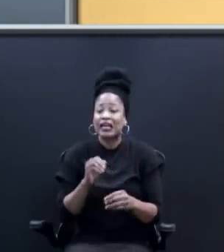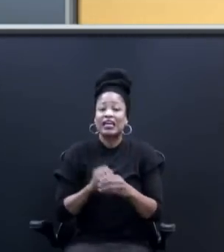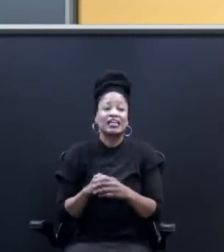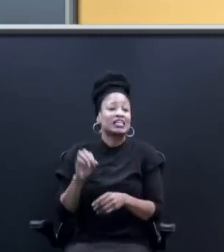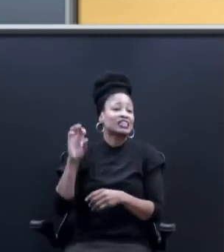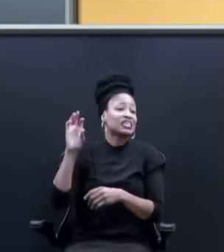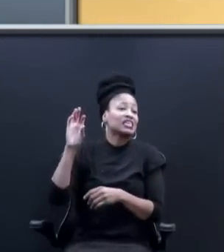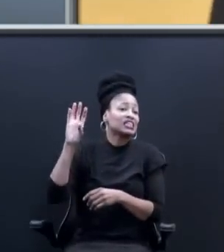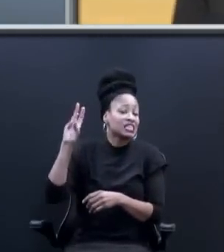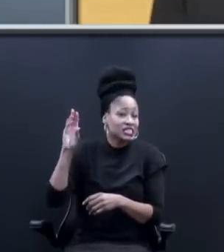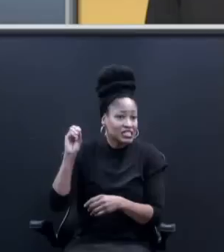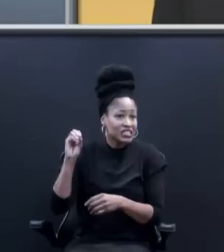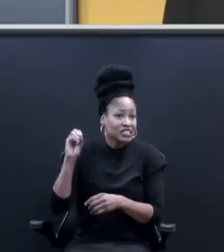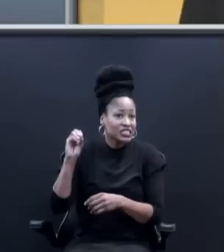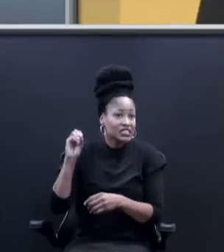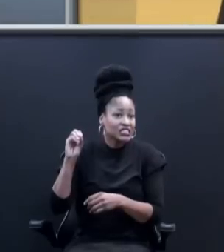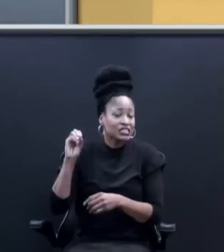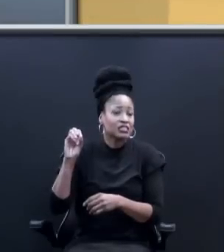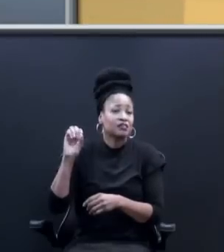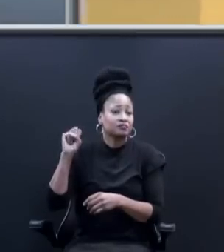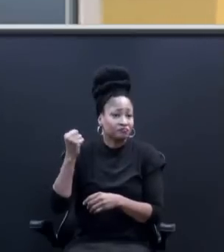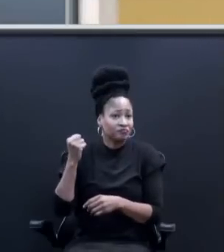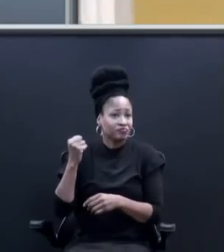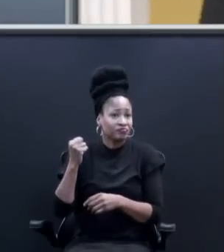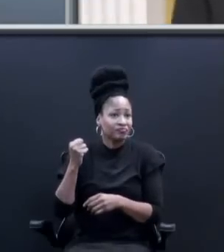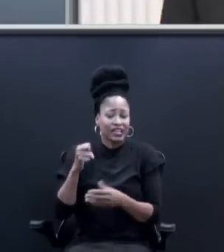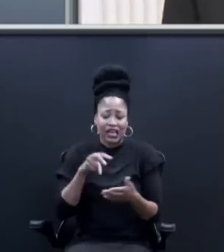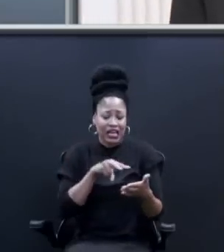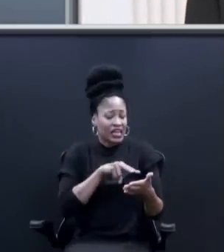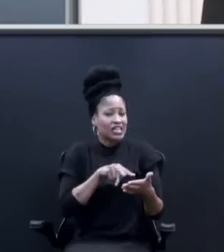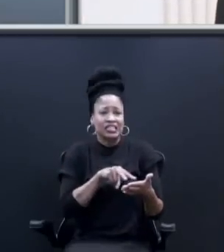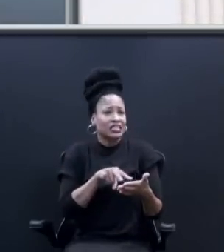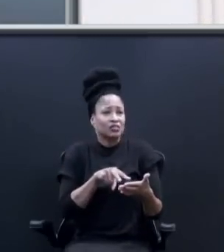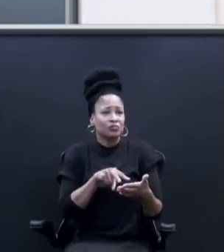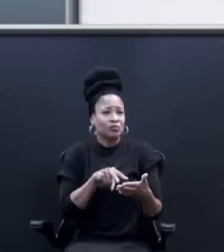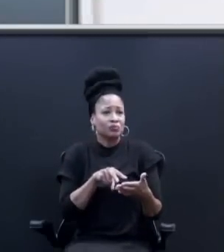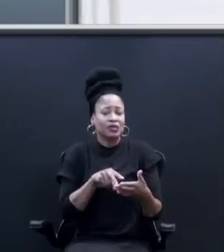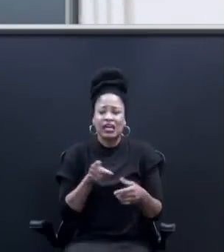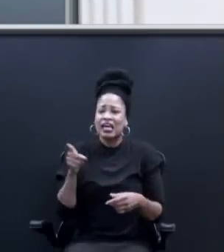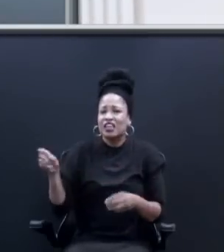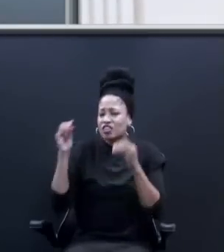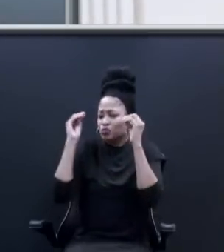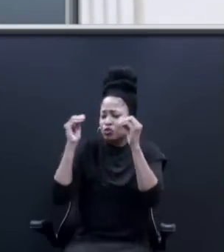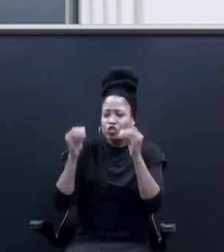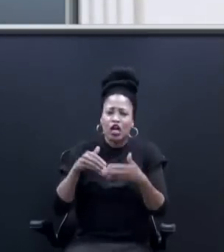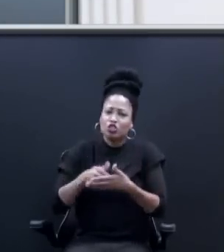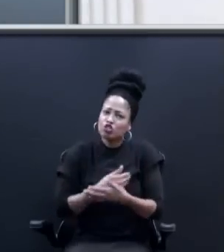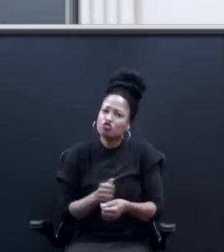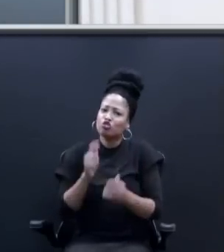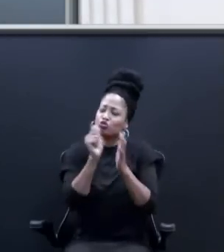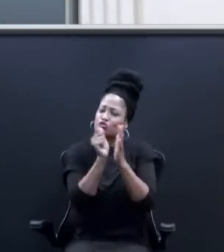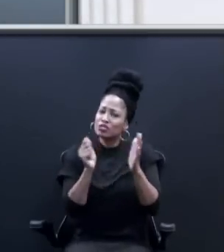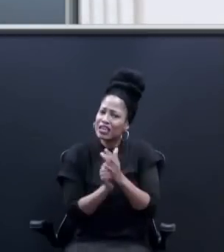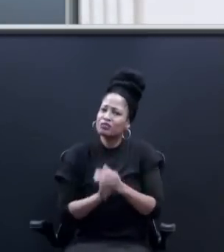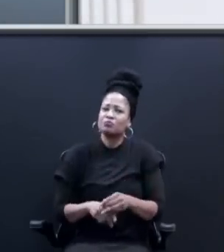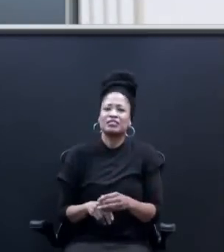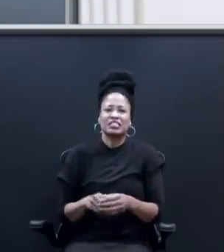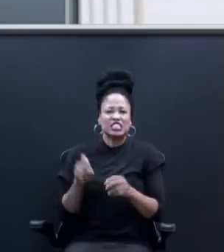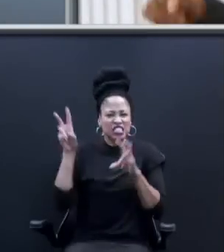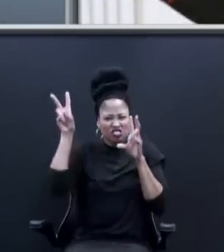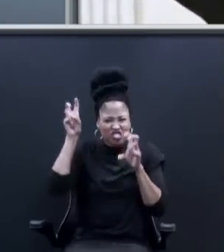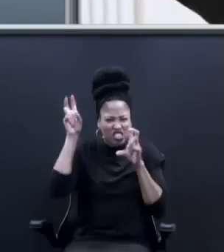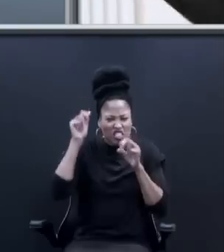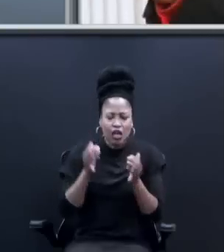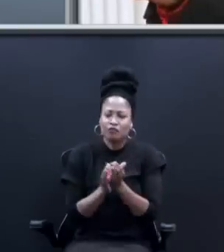didn't read this because they was taught that the New Testament was the devil's book. I know, I was there.